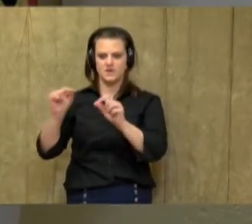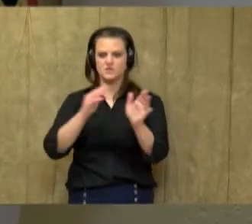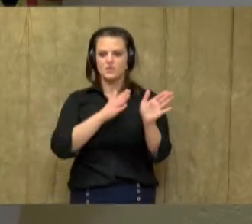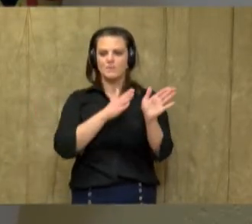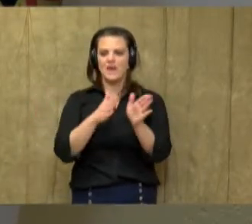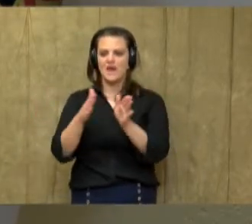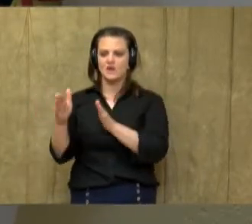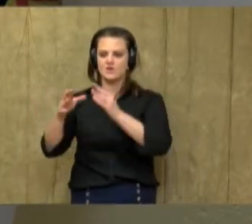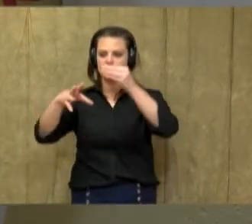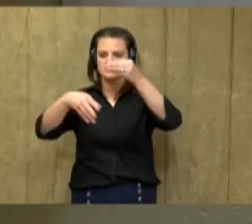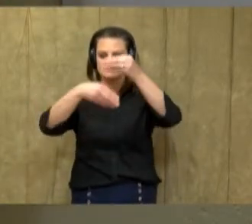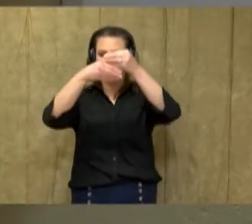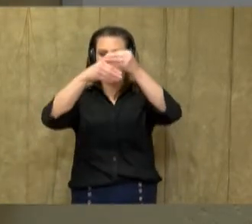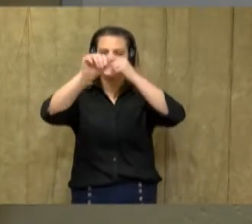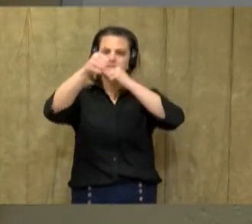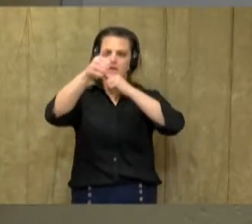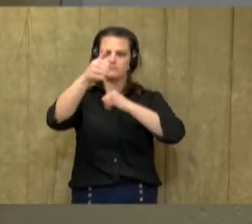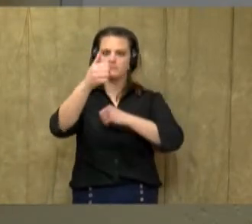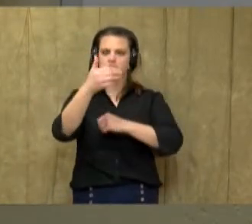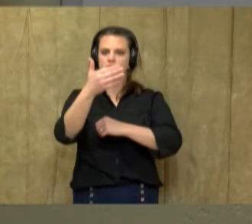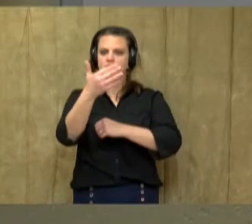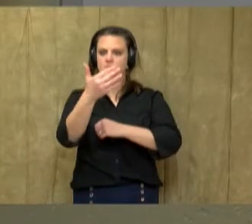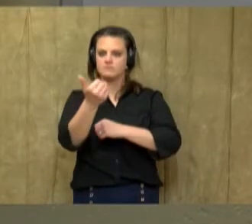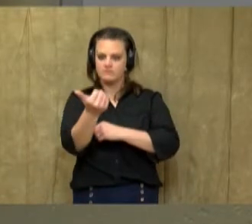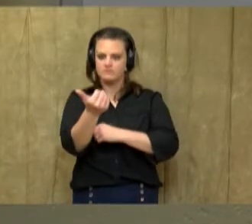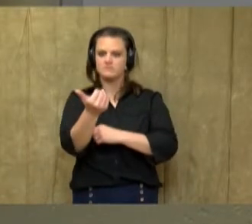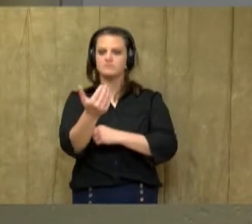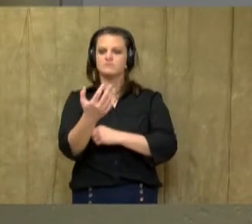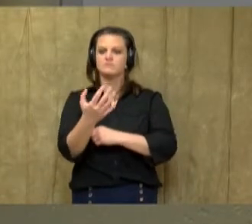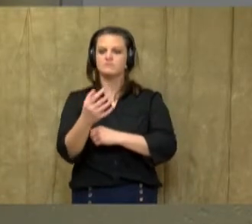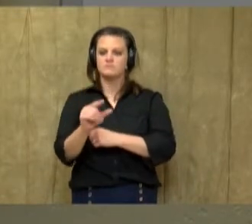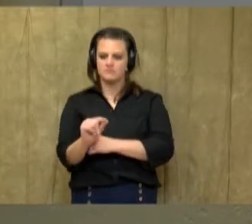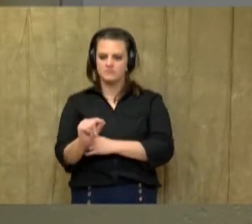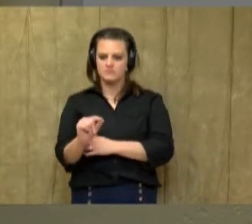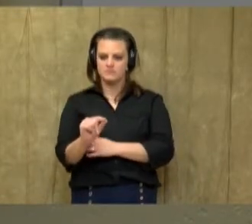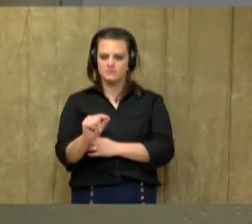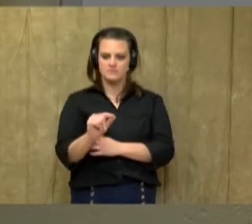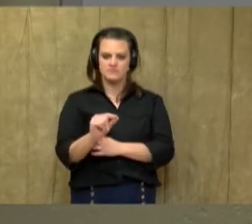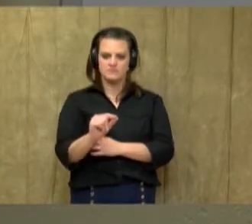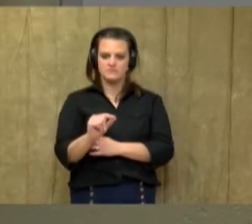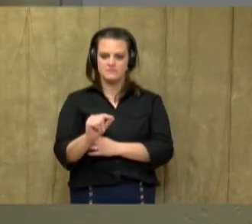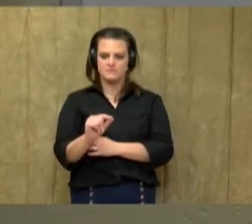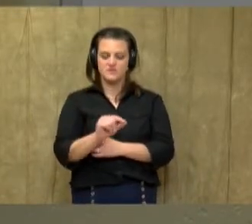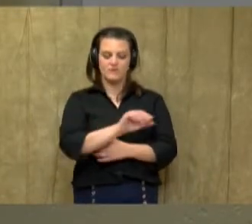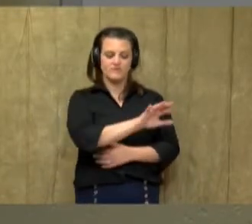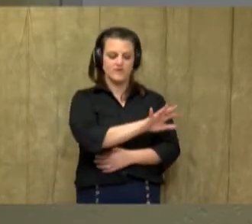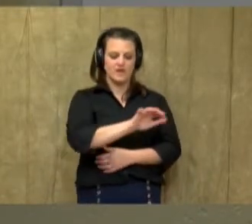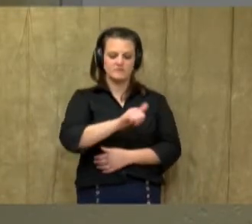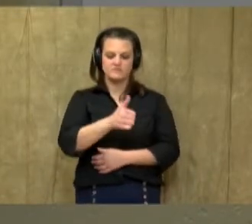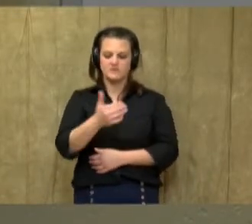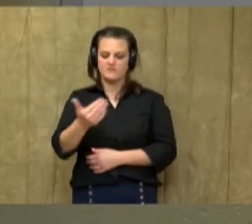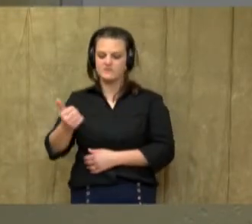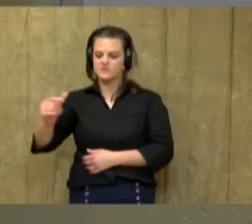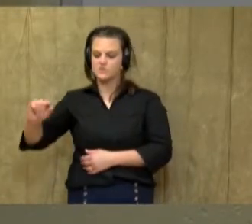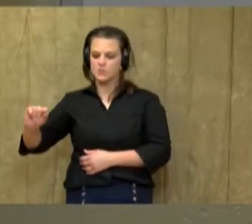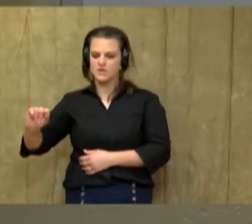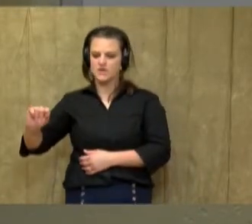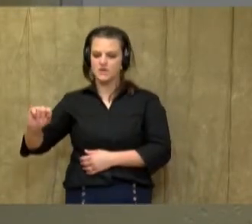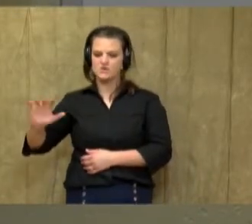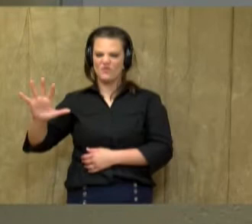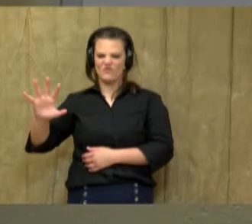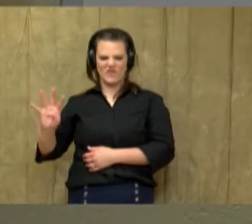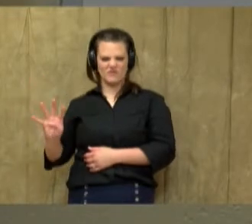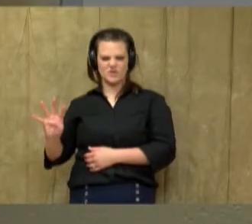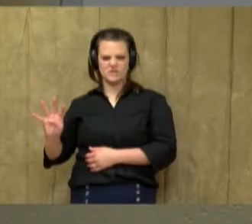the pattern was 5, 10, 15, 20, what do you think 5/4